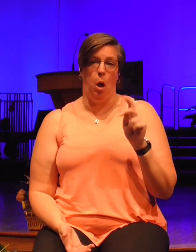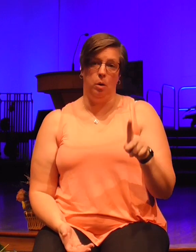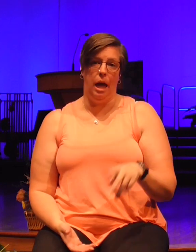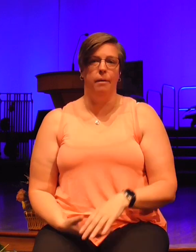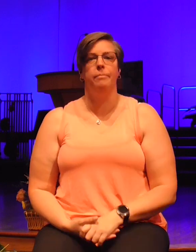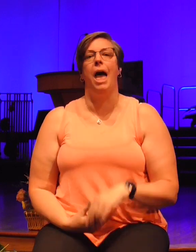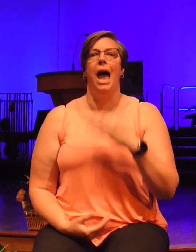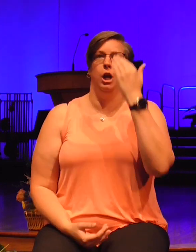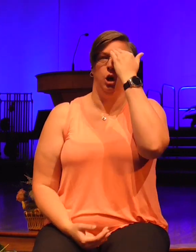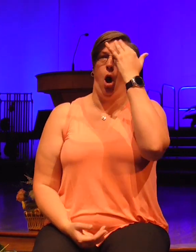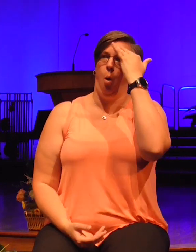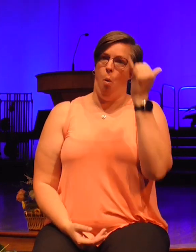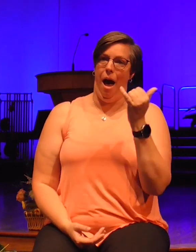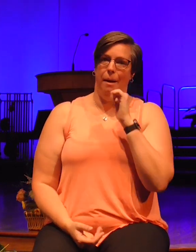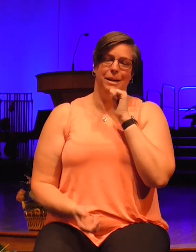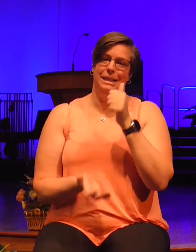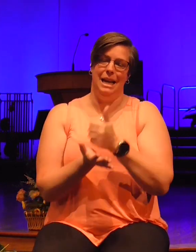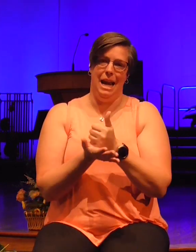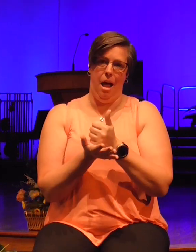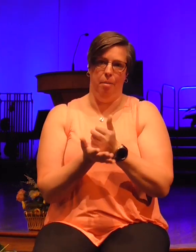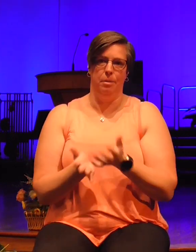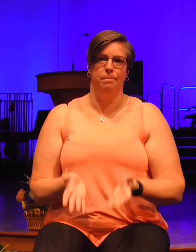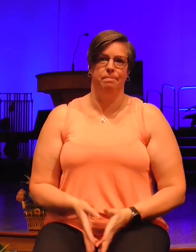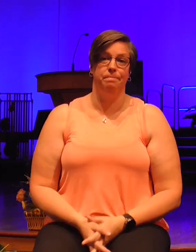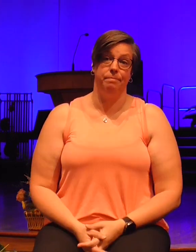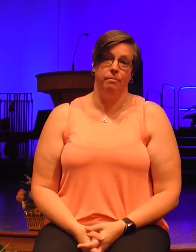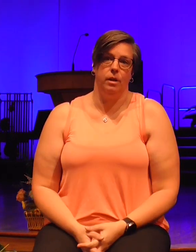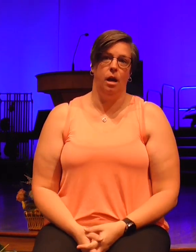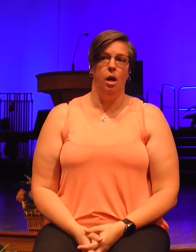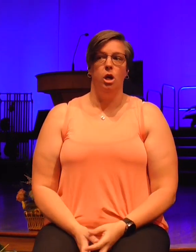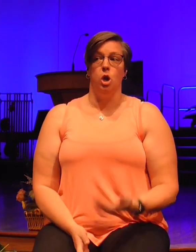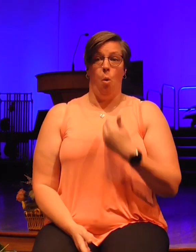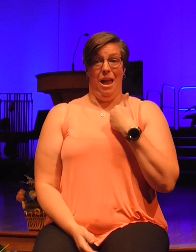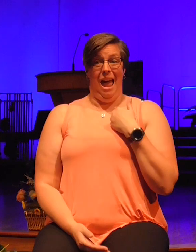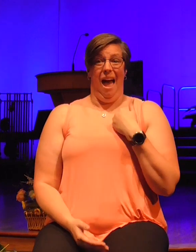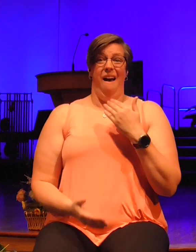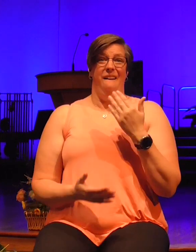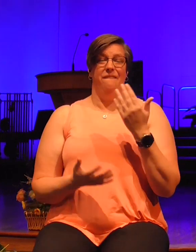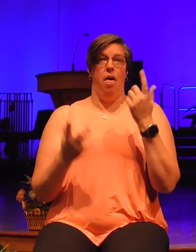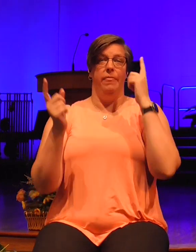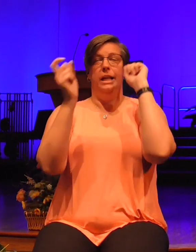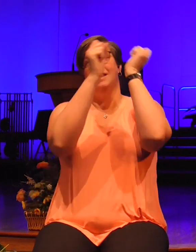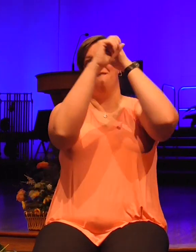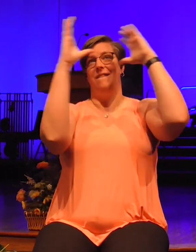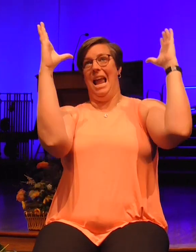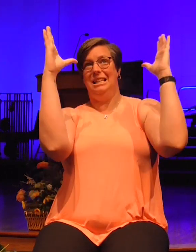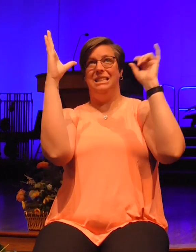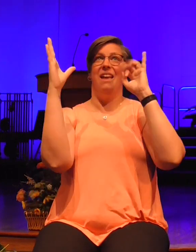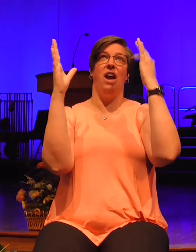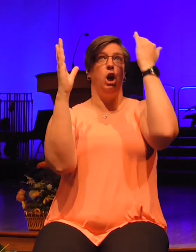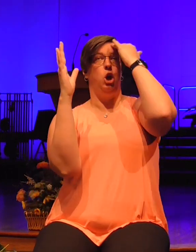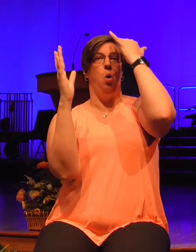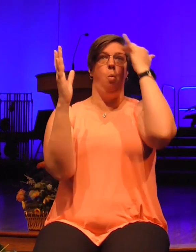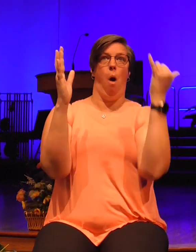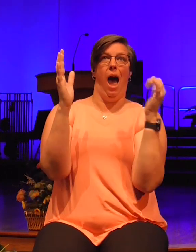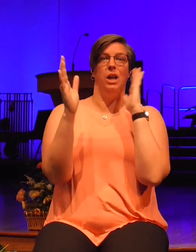I know why, but it didn't really help. And we have some fantasy that if I just knew why, it would all be